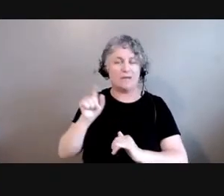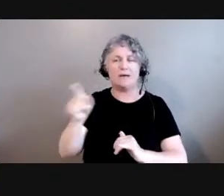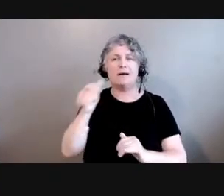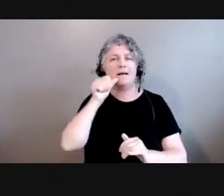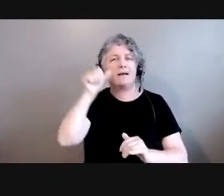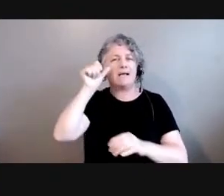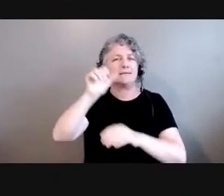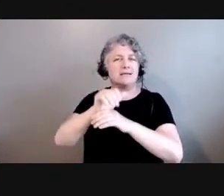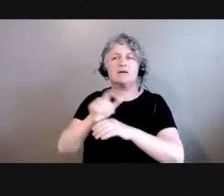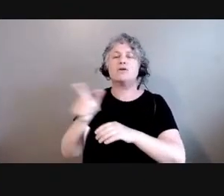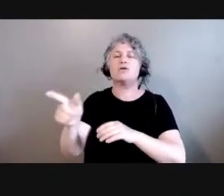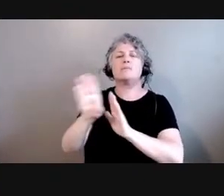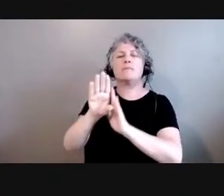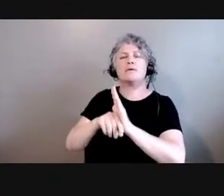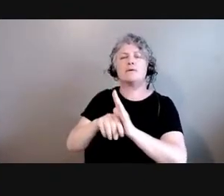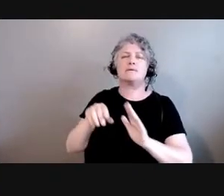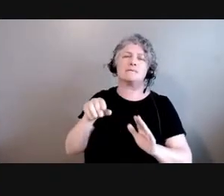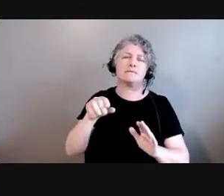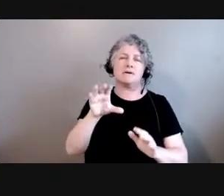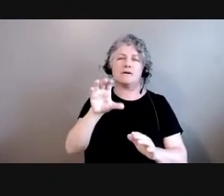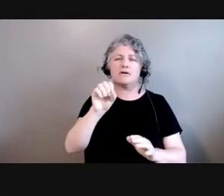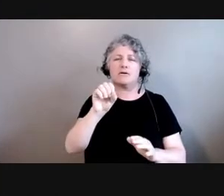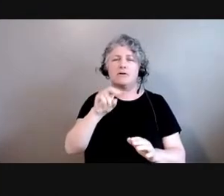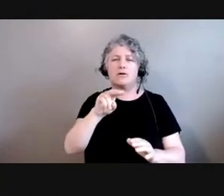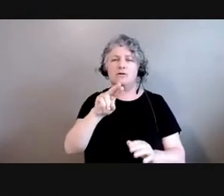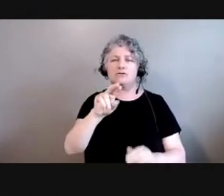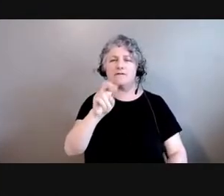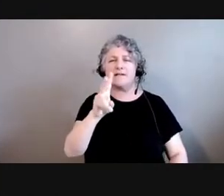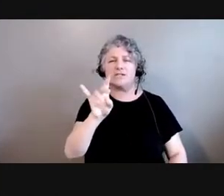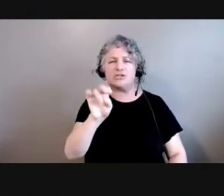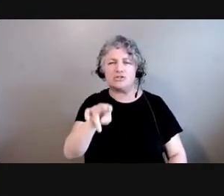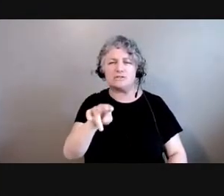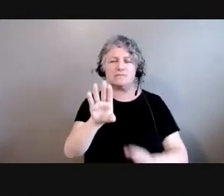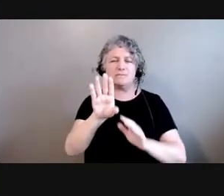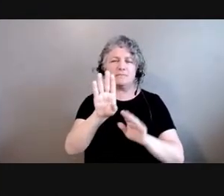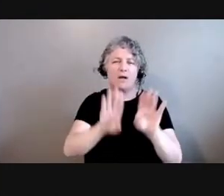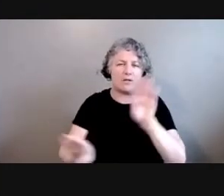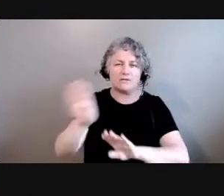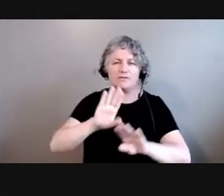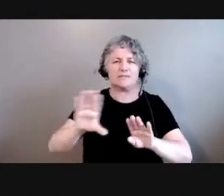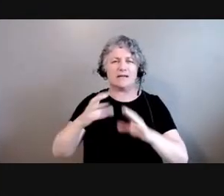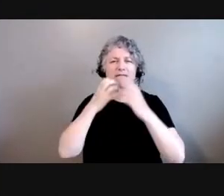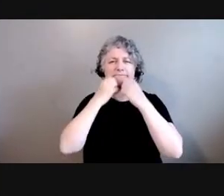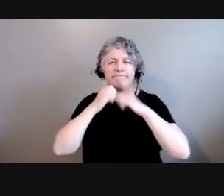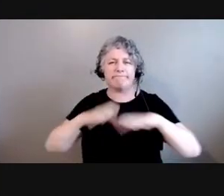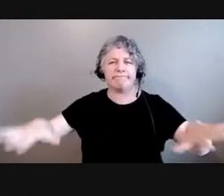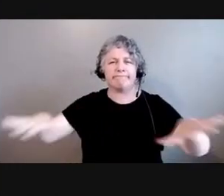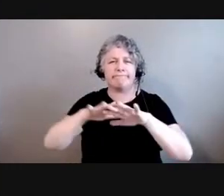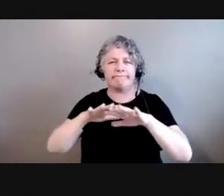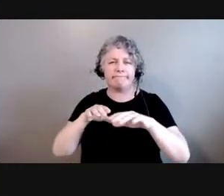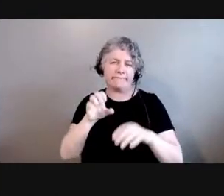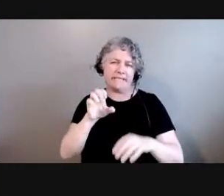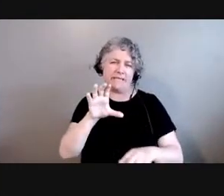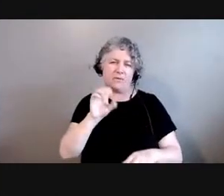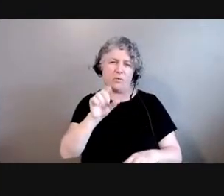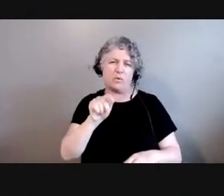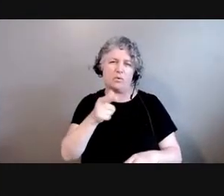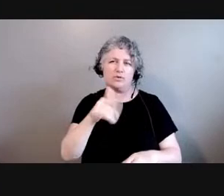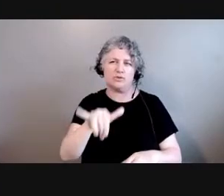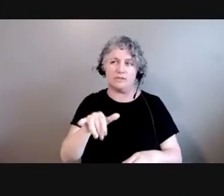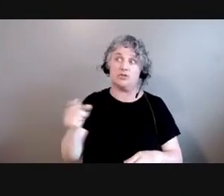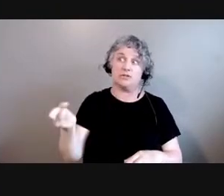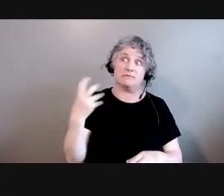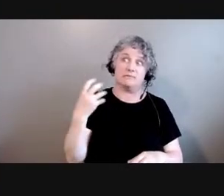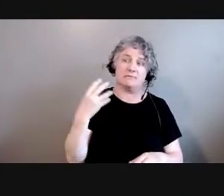is in conservation biology and ecology, and it completely makes sense that this is something that she would come up with. On the trail that we've taken today, we've reflected